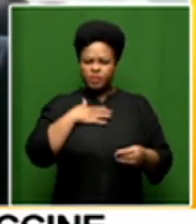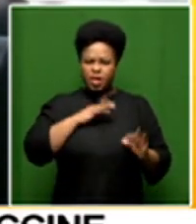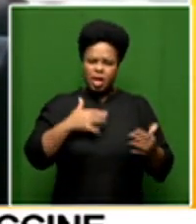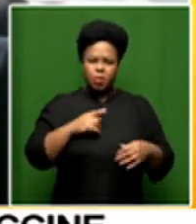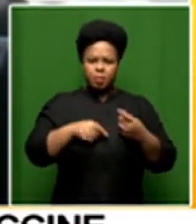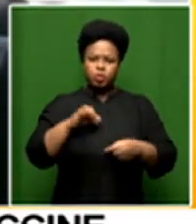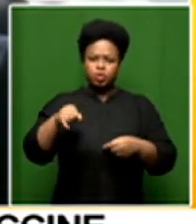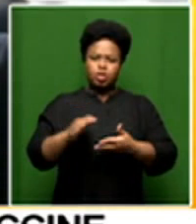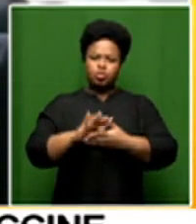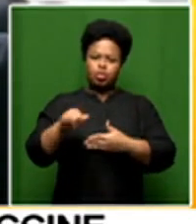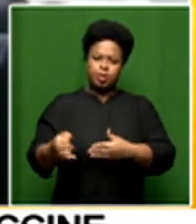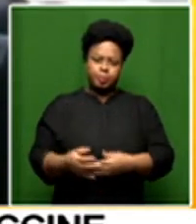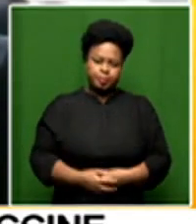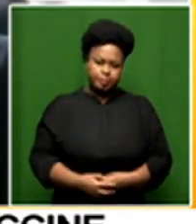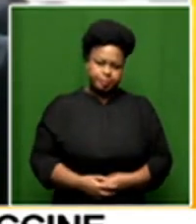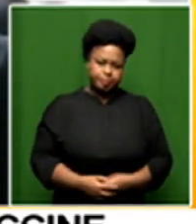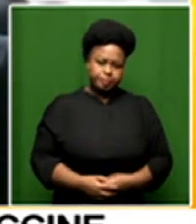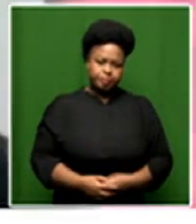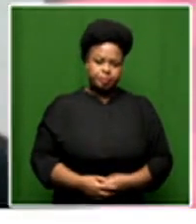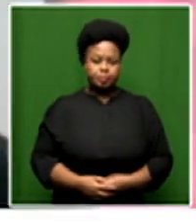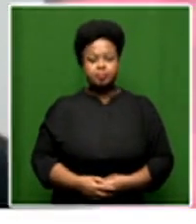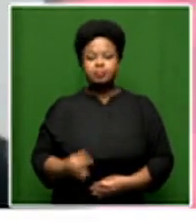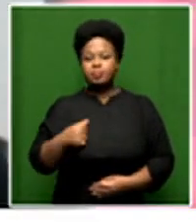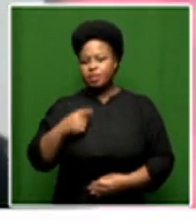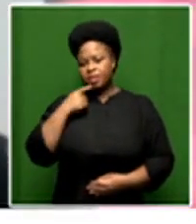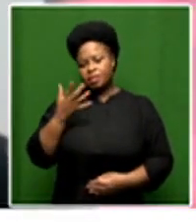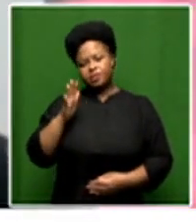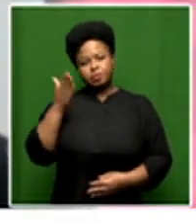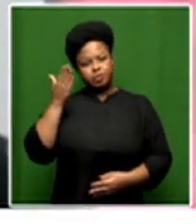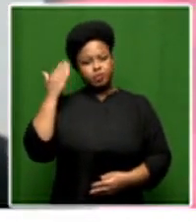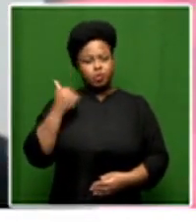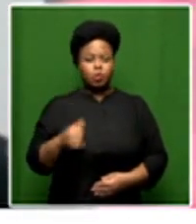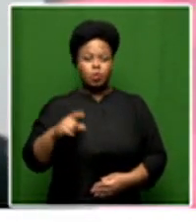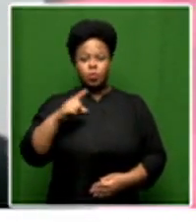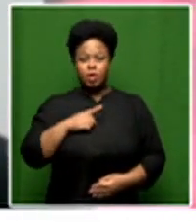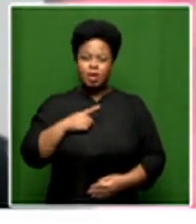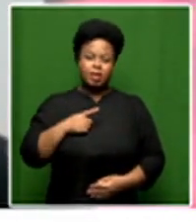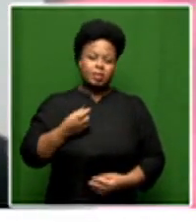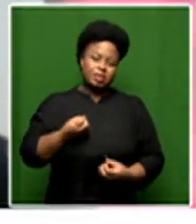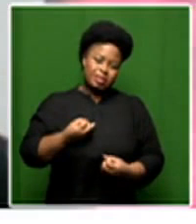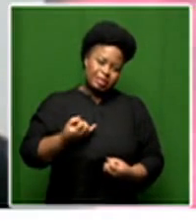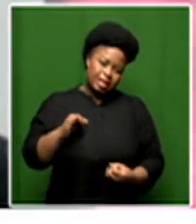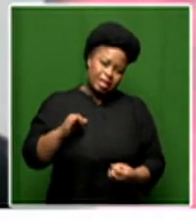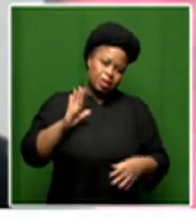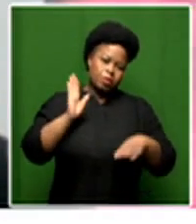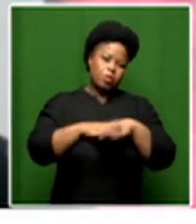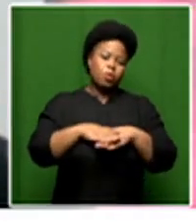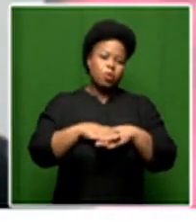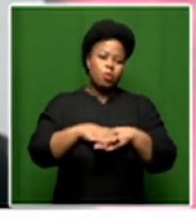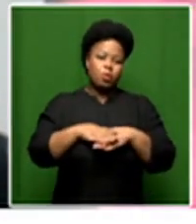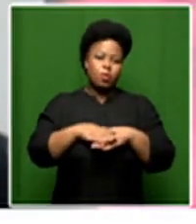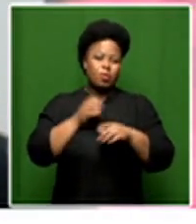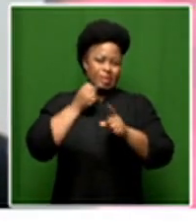that? As I said earlier on, is a mountain to climb because they've lost